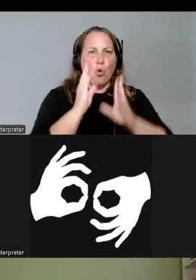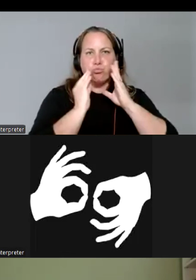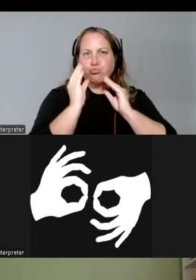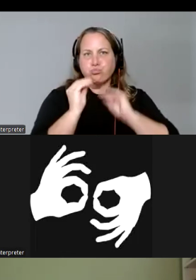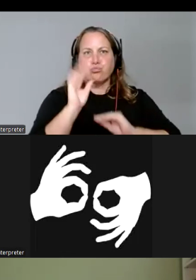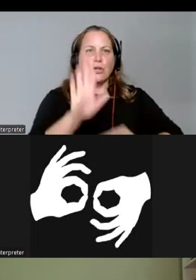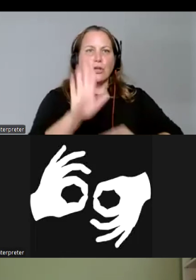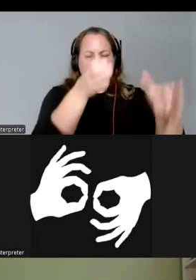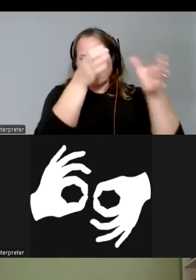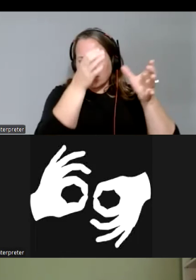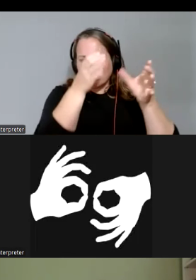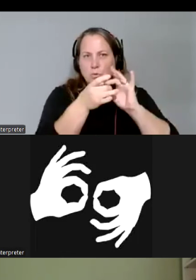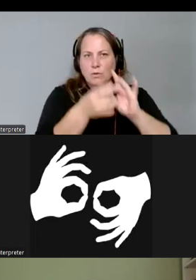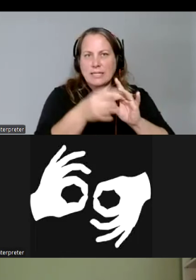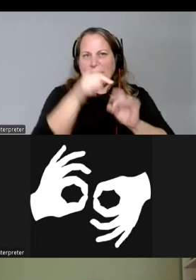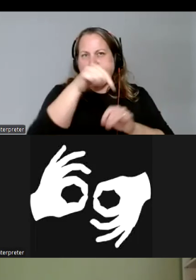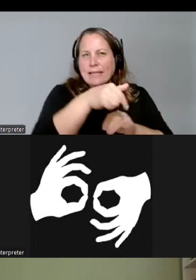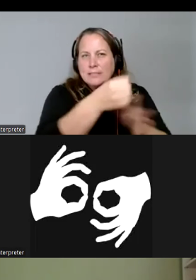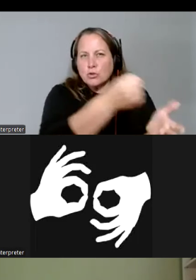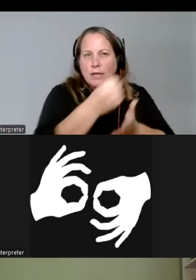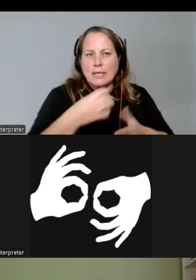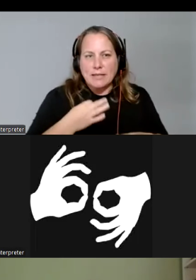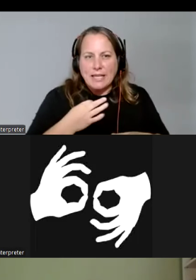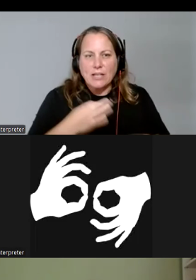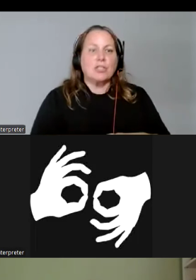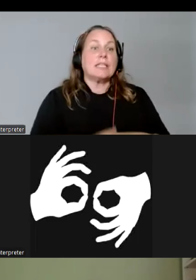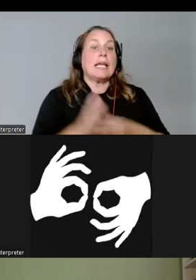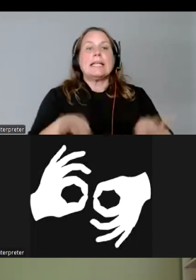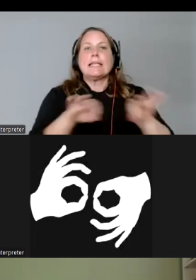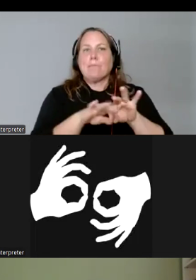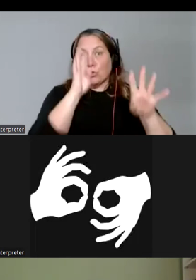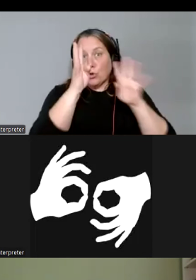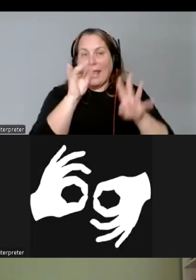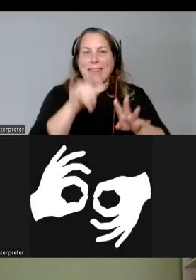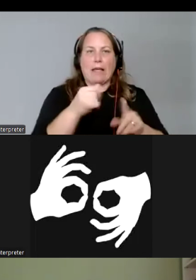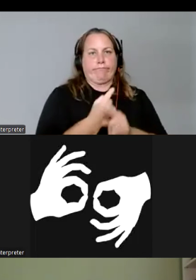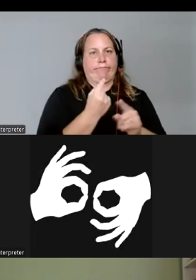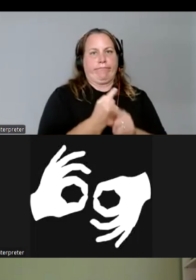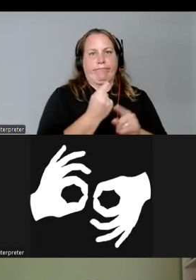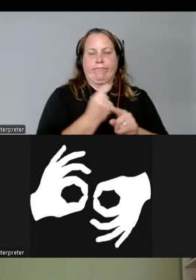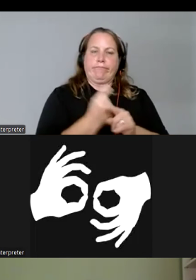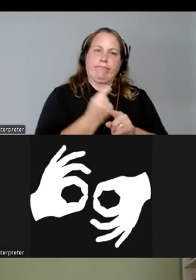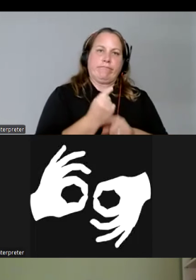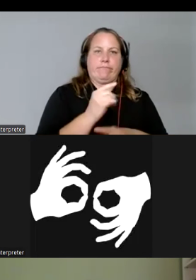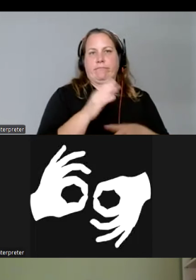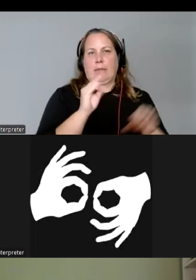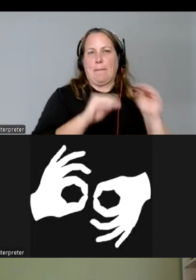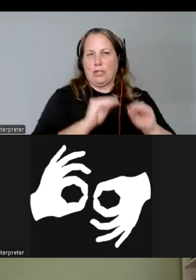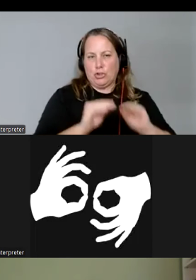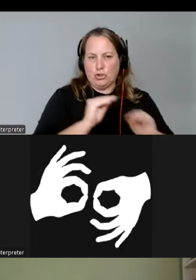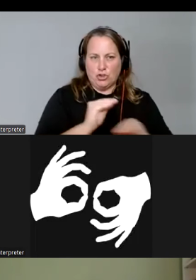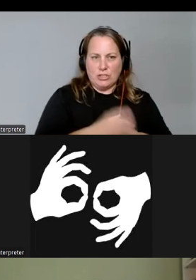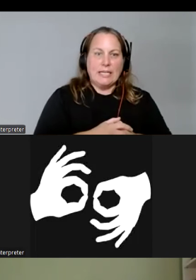audience development. Of course, you want to create a realistic budget. We suggest that administrative costs are